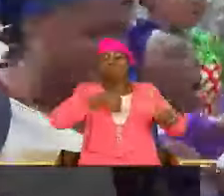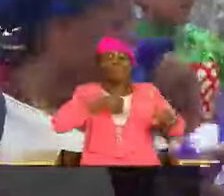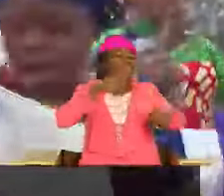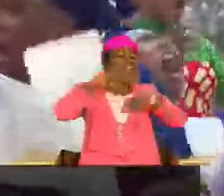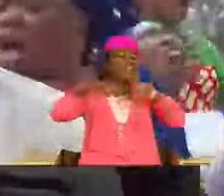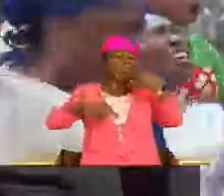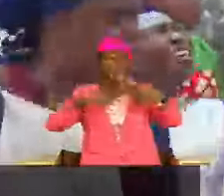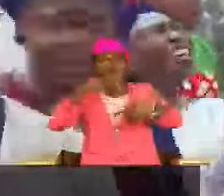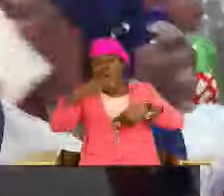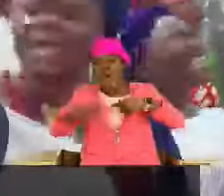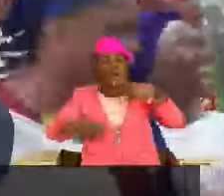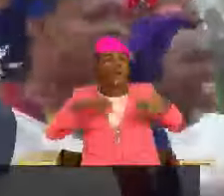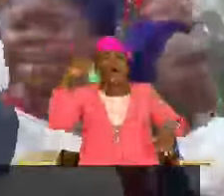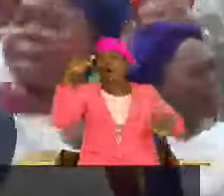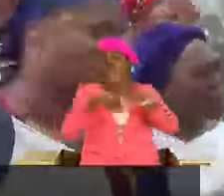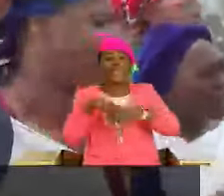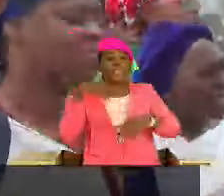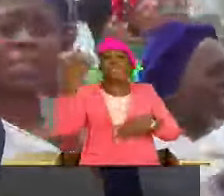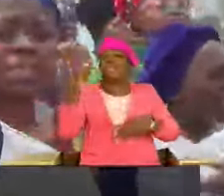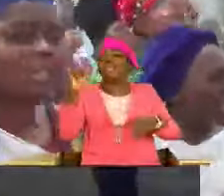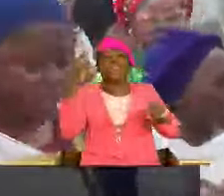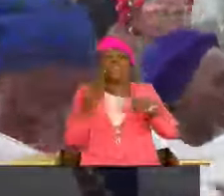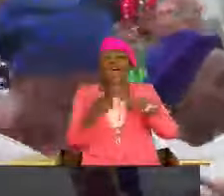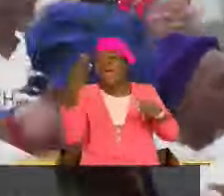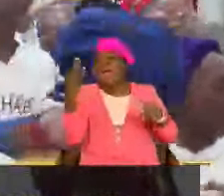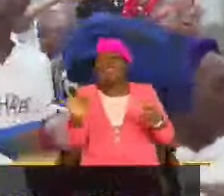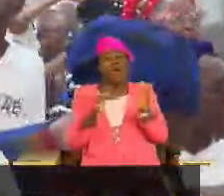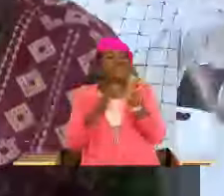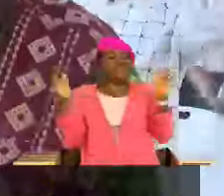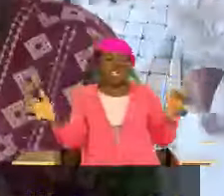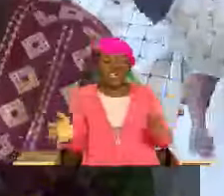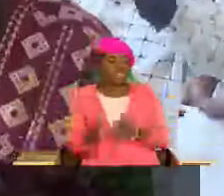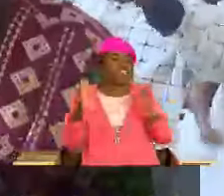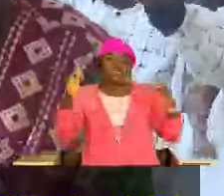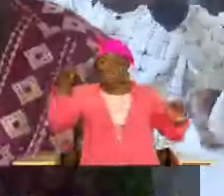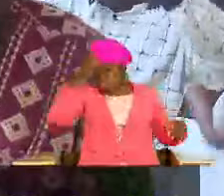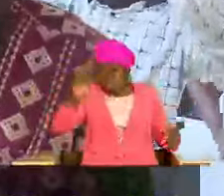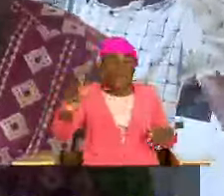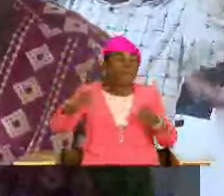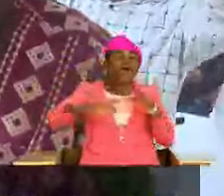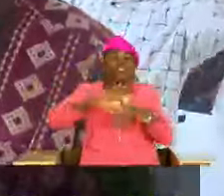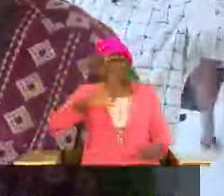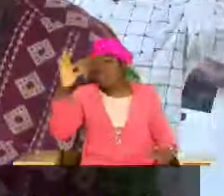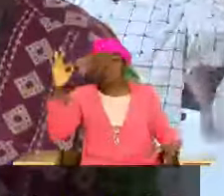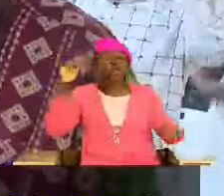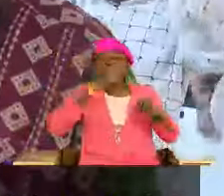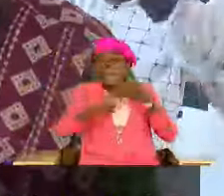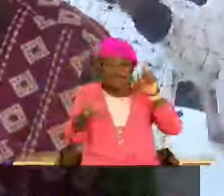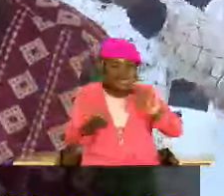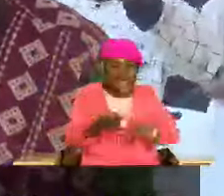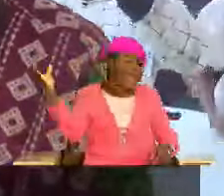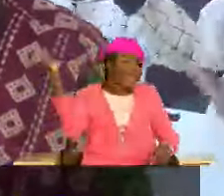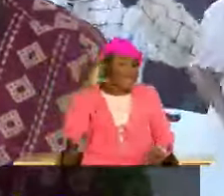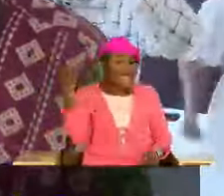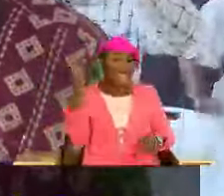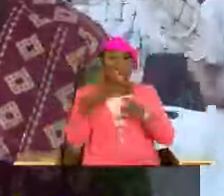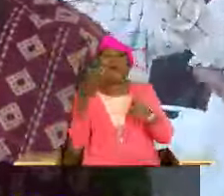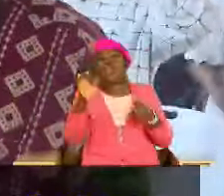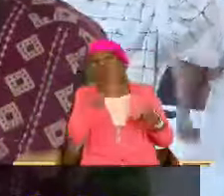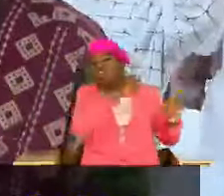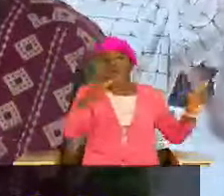go in the name of Jesus St spiritual partner